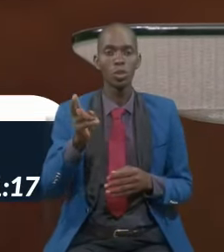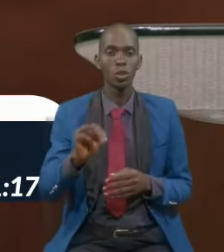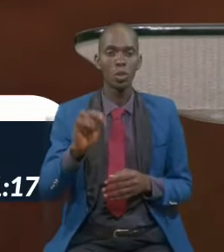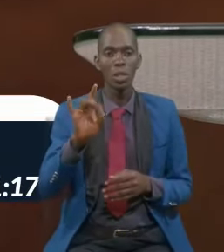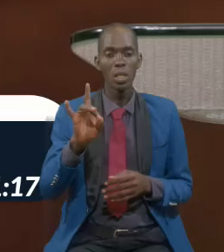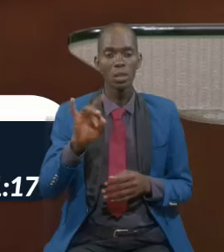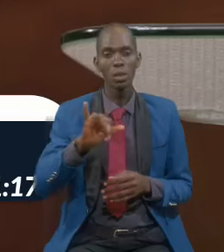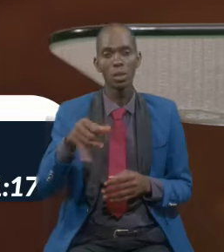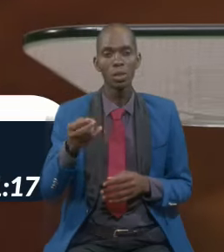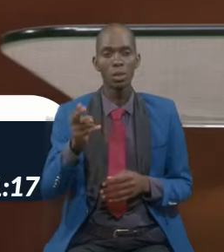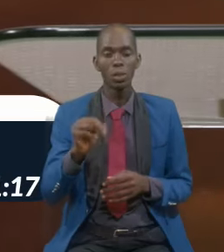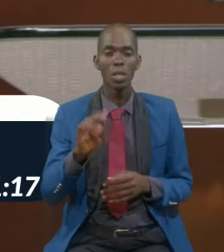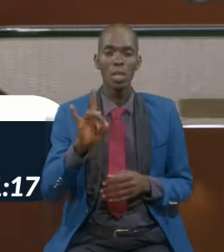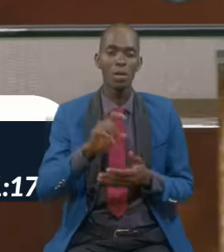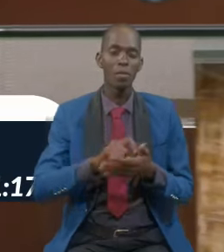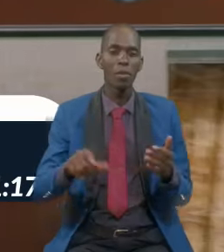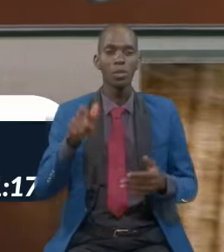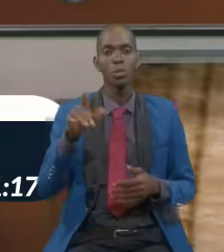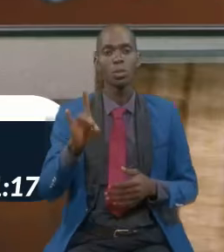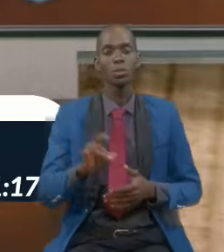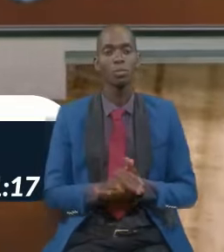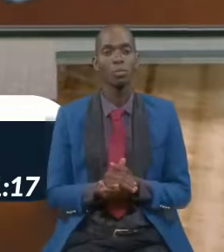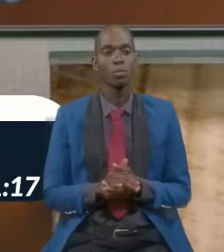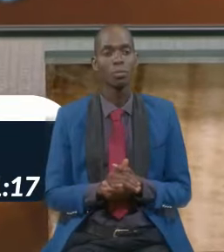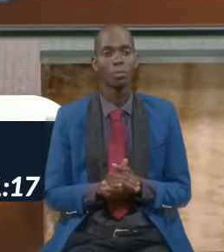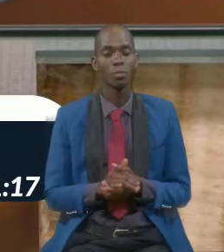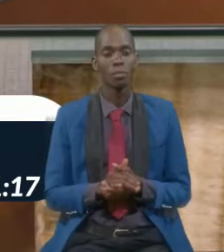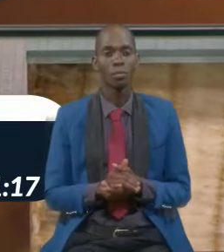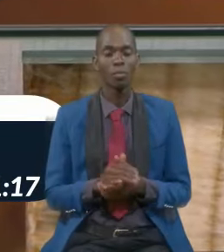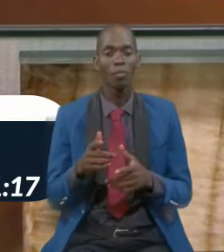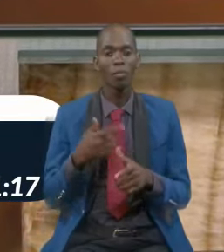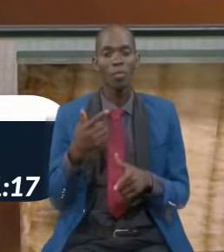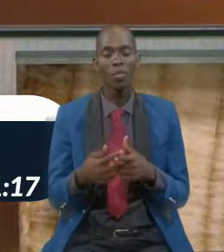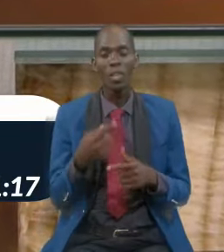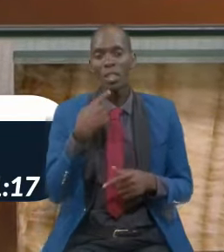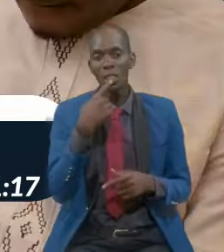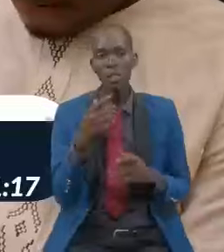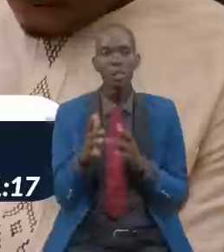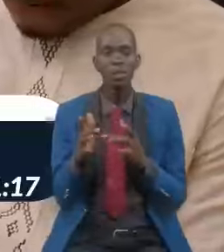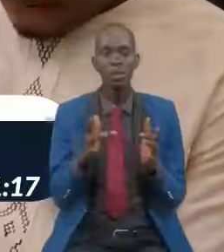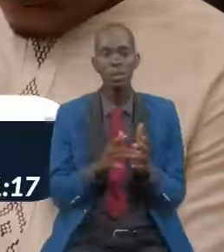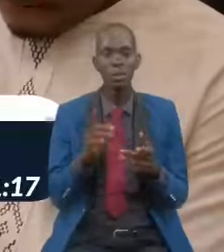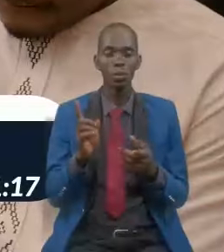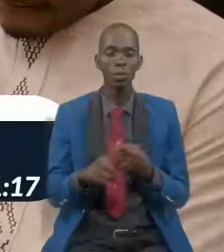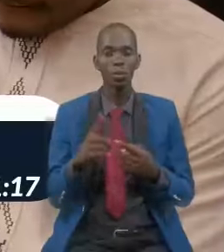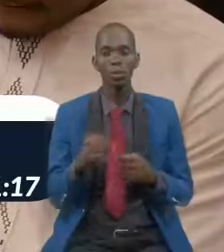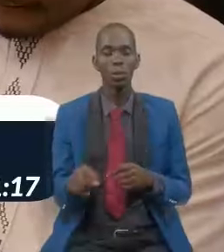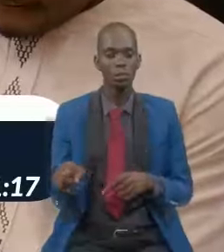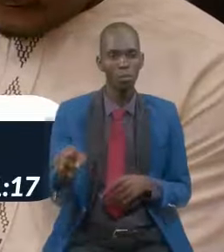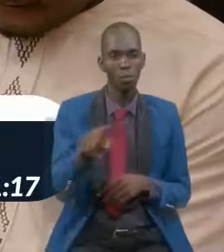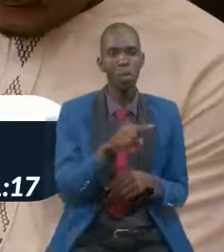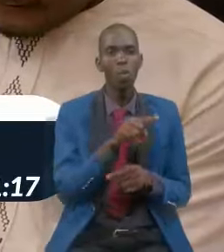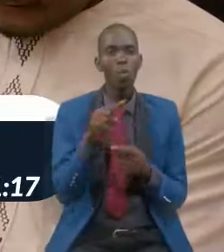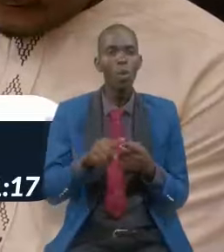8, reading from verse 28, then said Jesus unto them, when ye have lifted